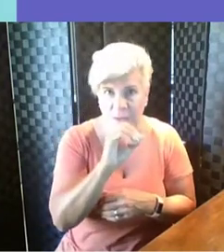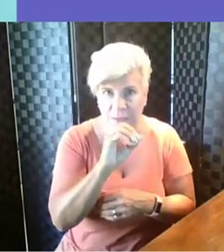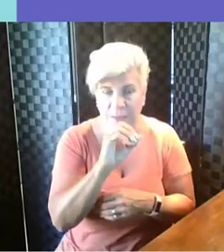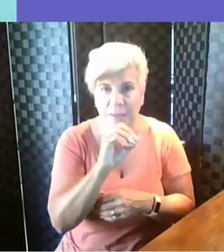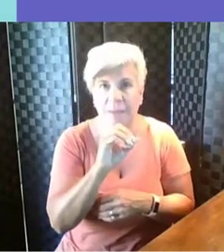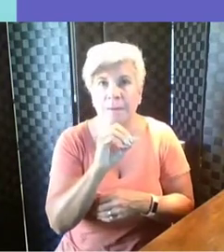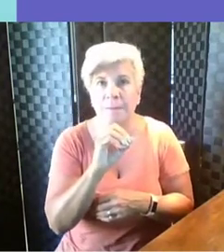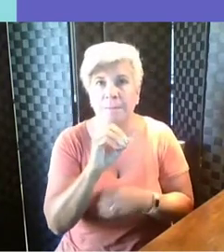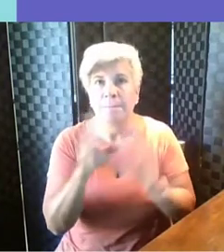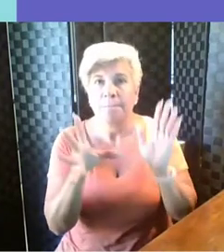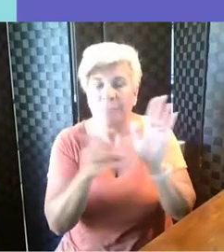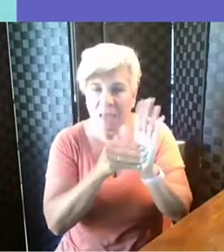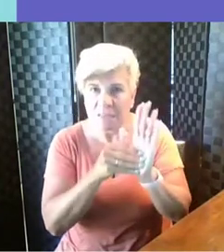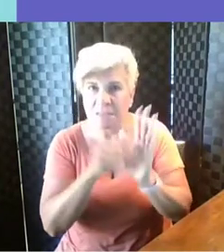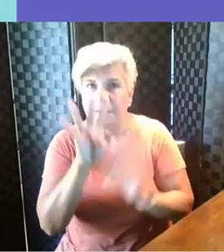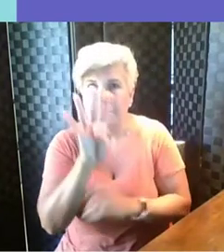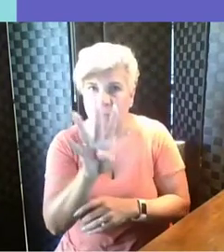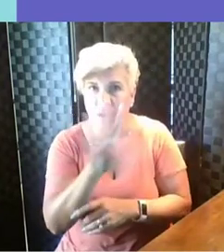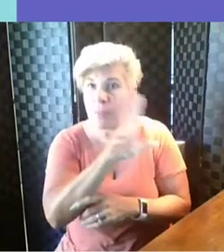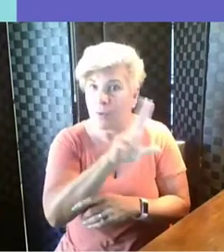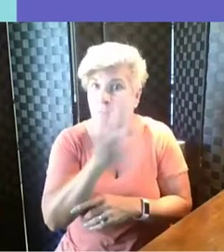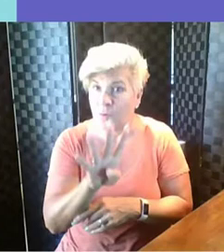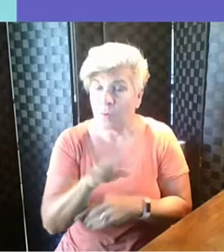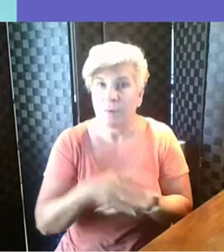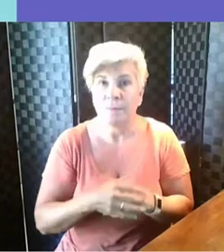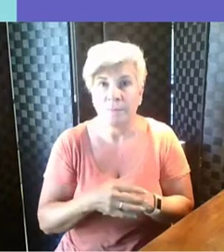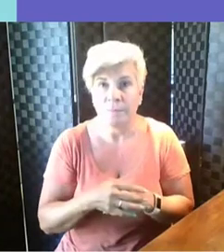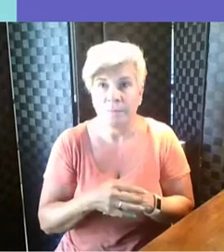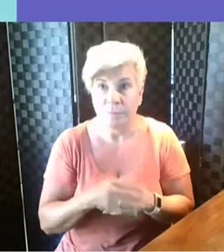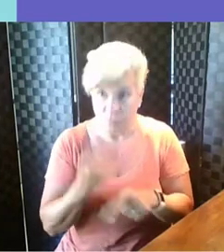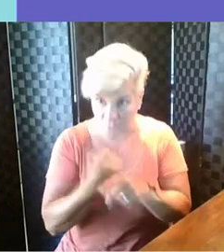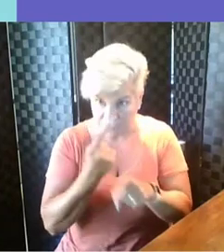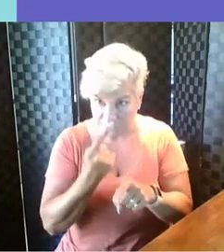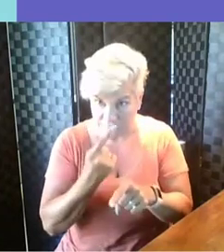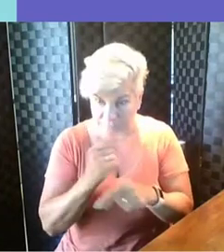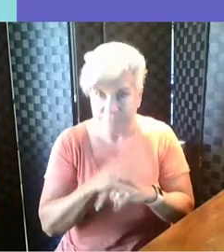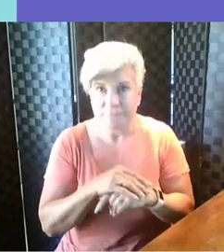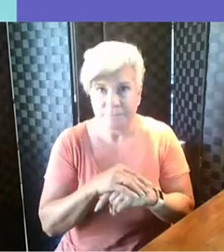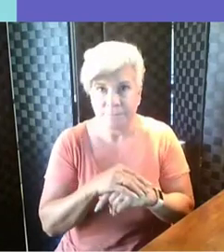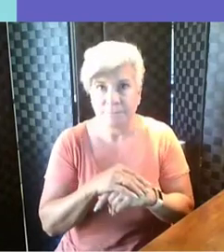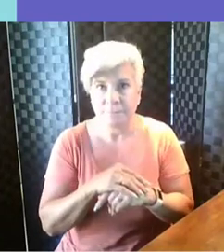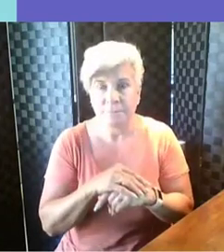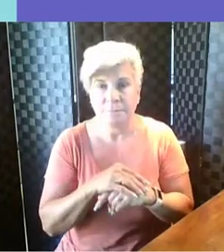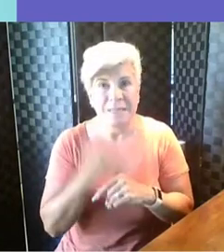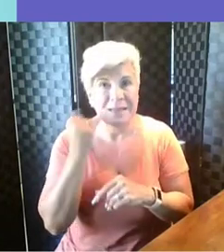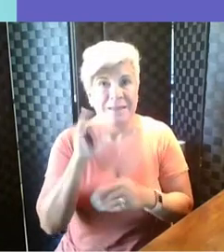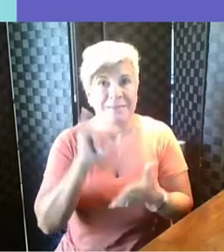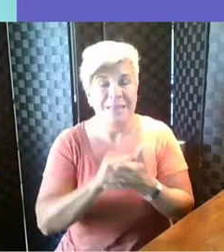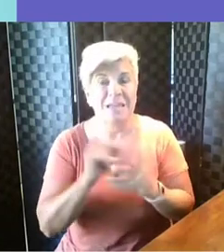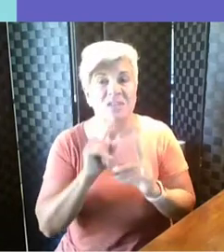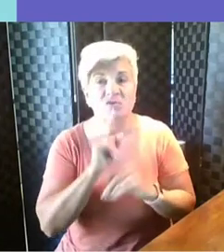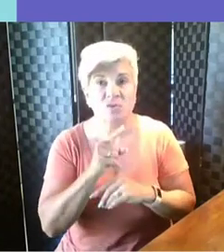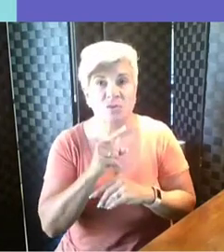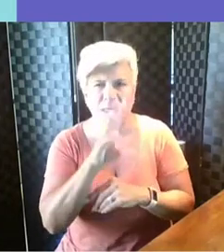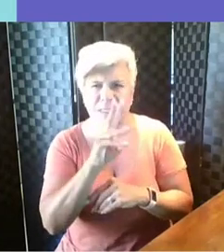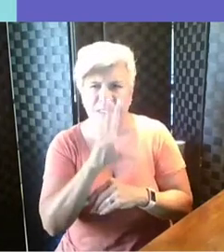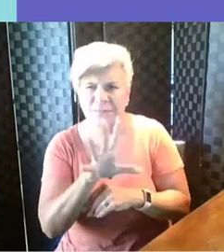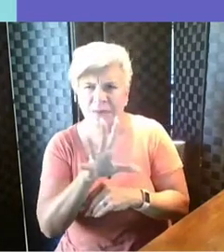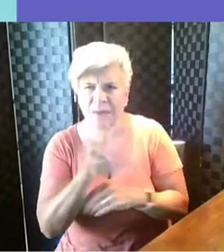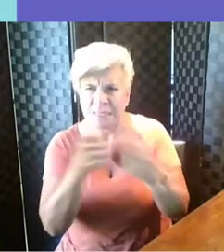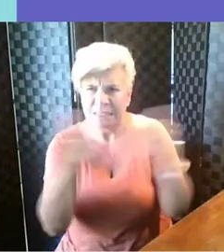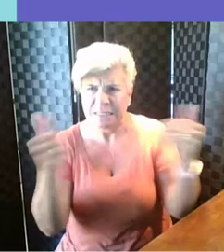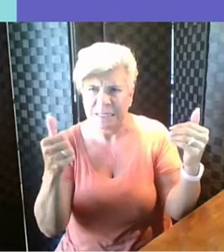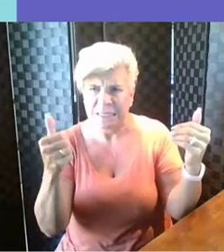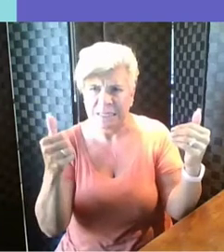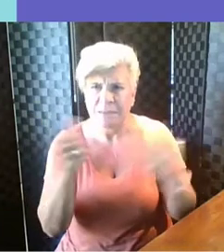30 plus 4. Do you agree? Perfect. If that's true, then 65, let's break that apart